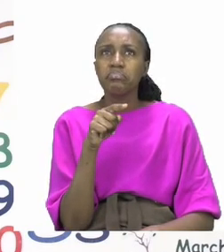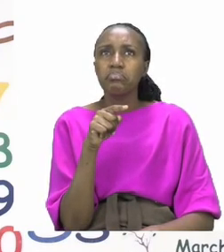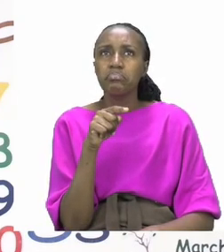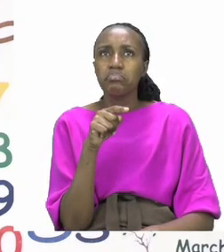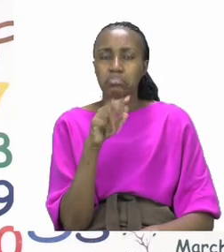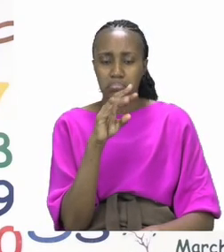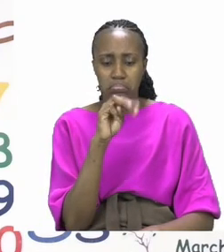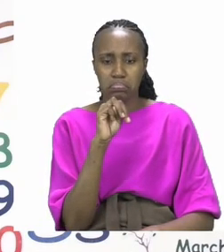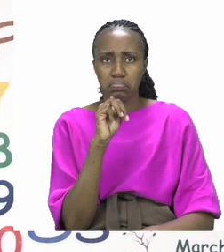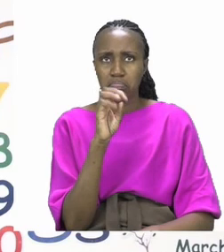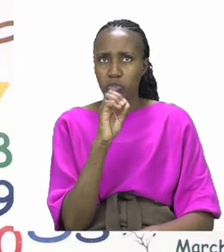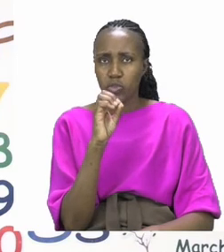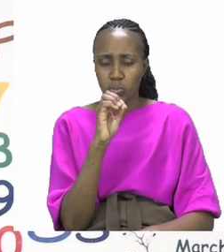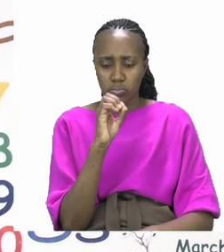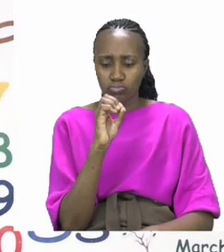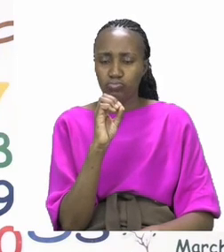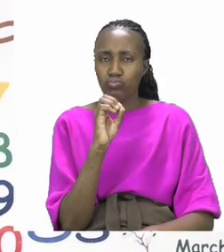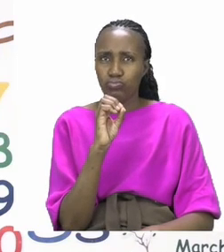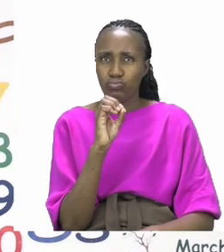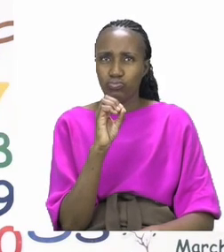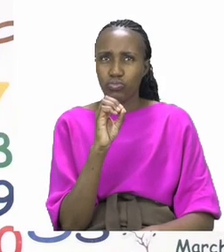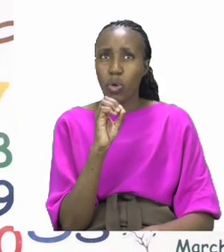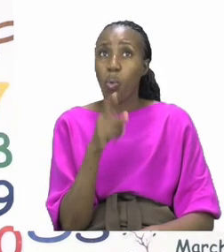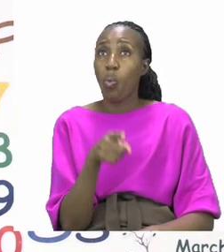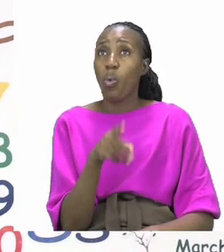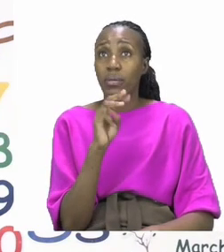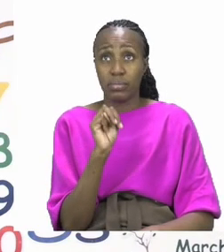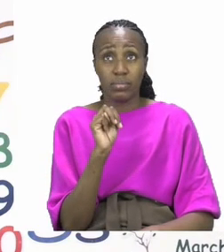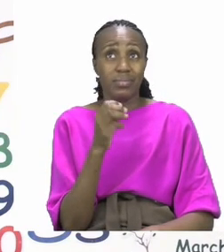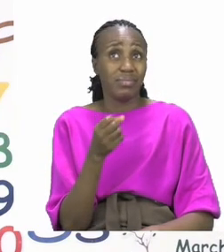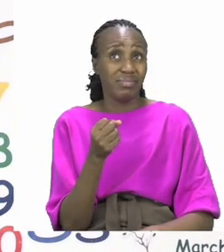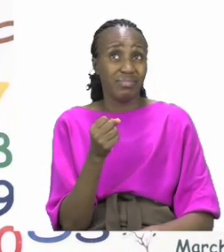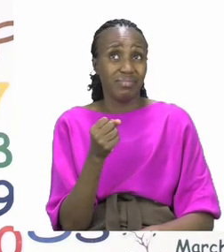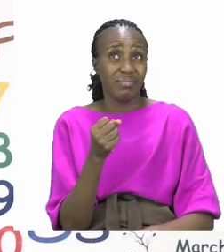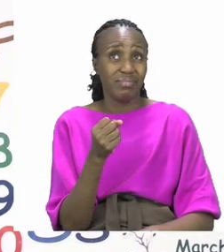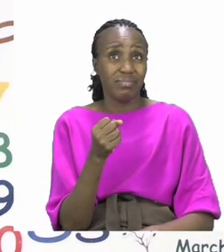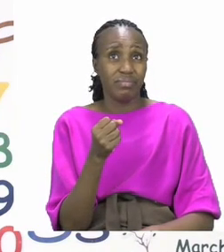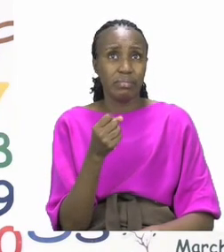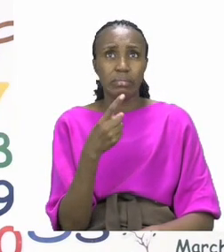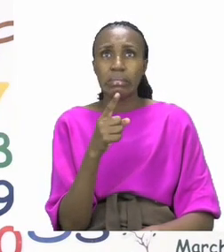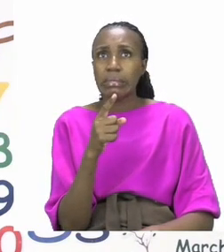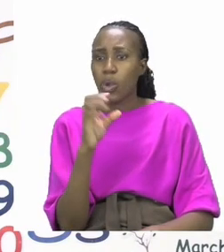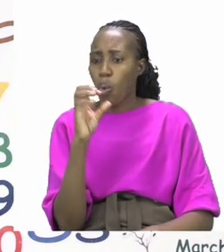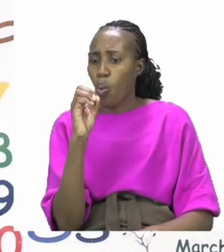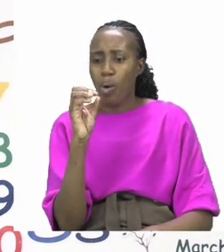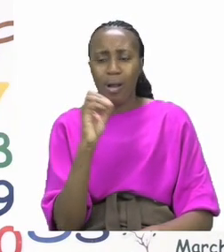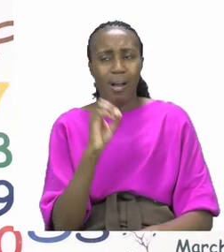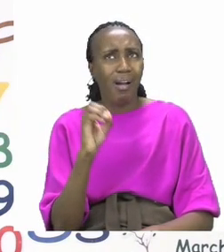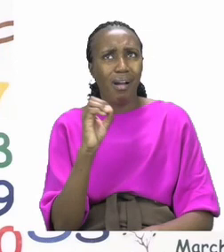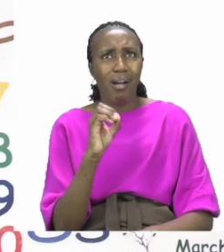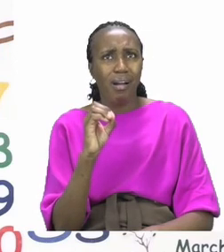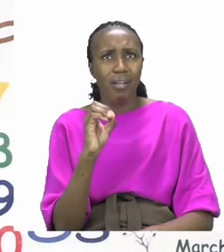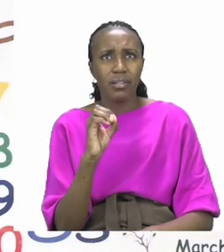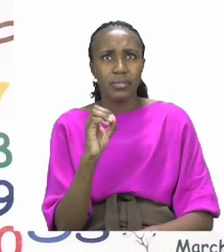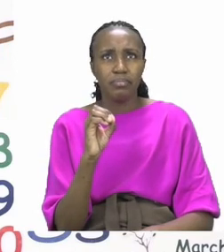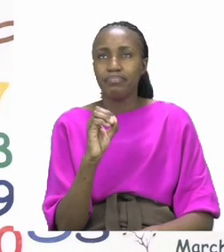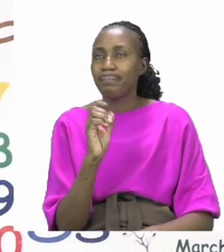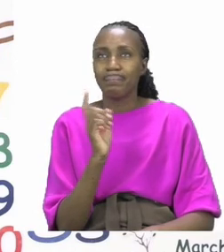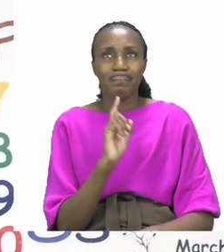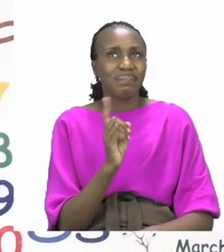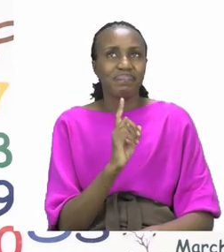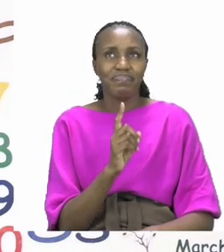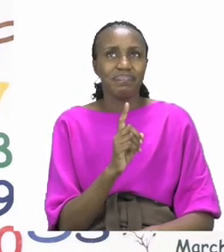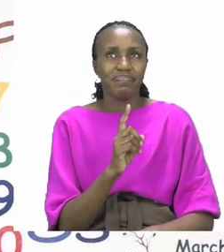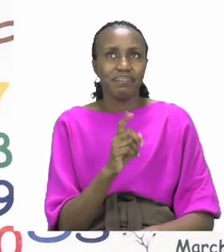So we're looking for our M. Oh, there's an M here, but there's no O next to it, so it's not